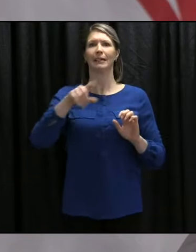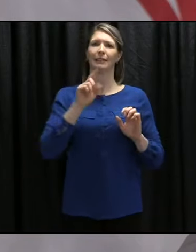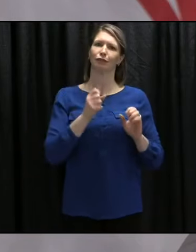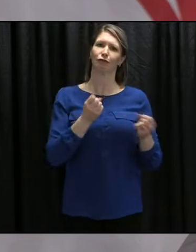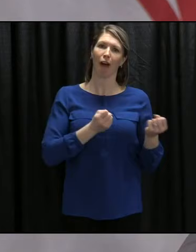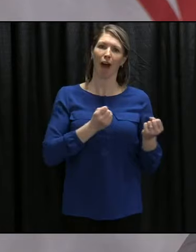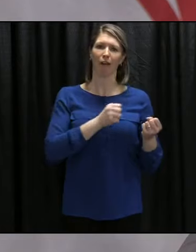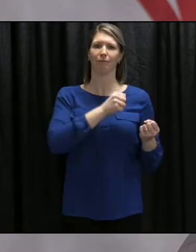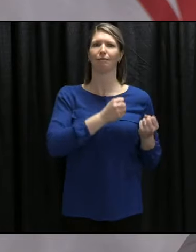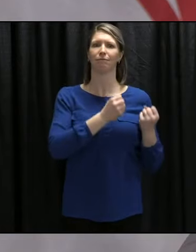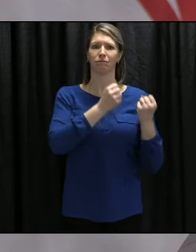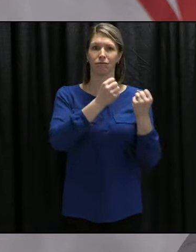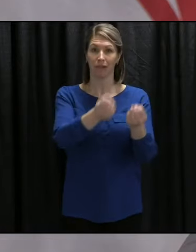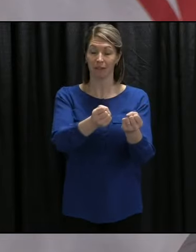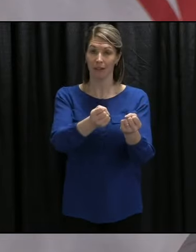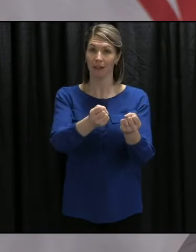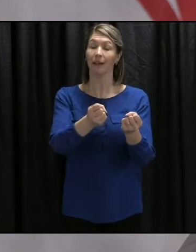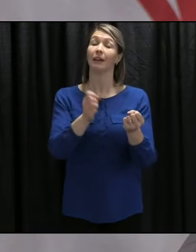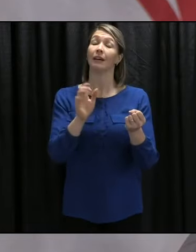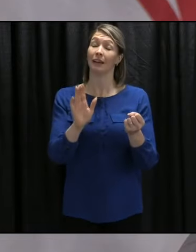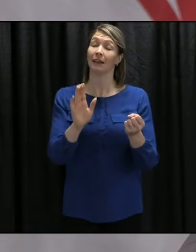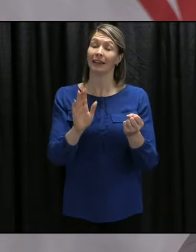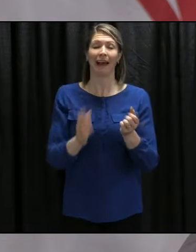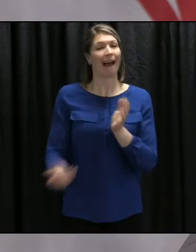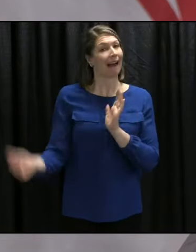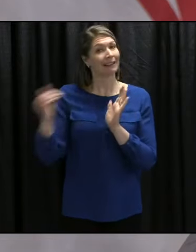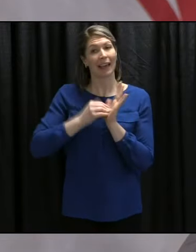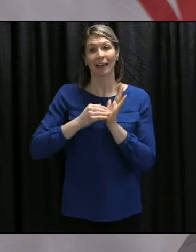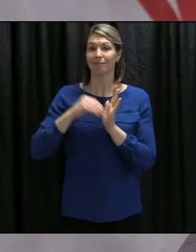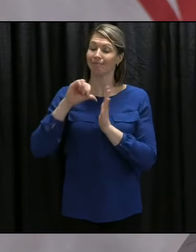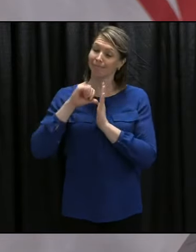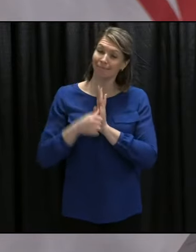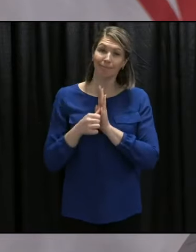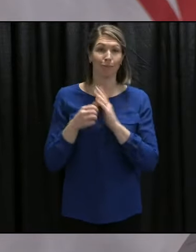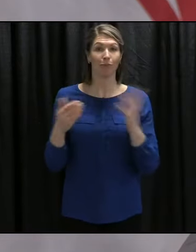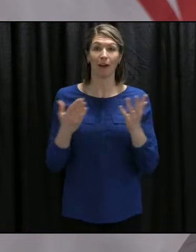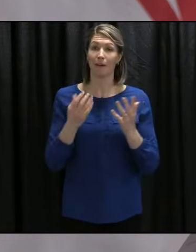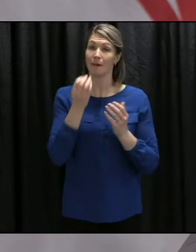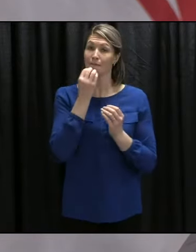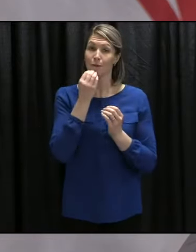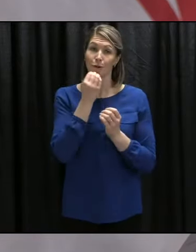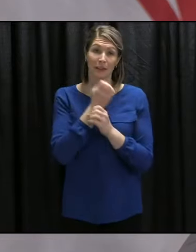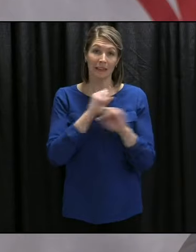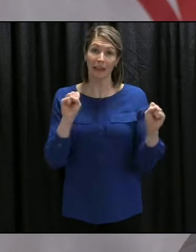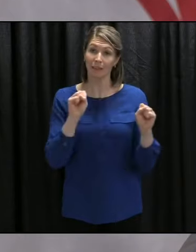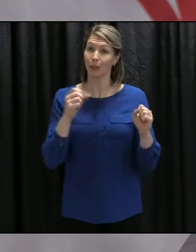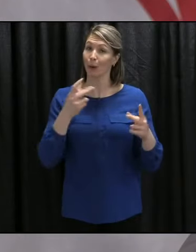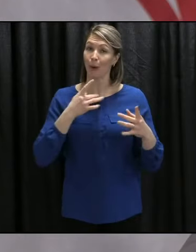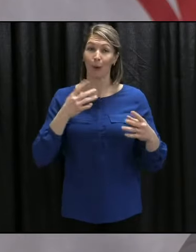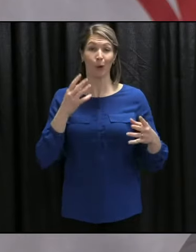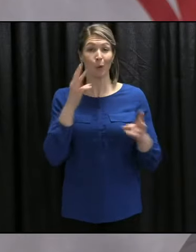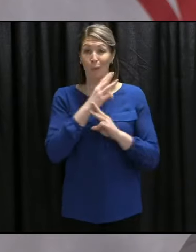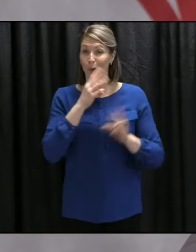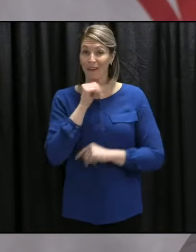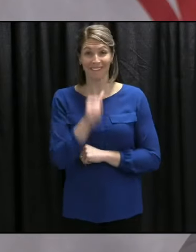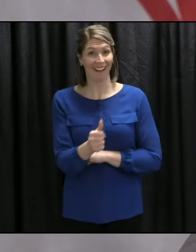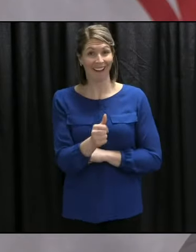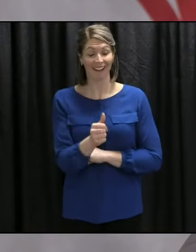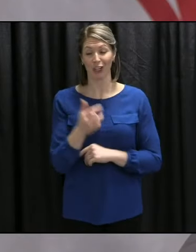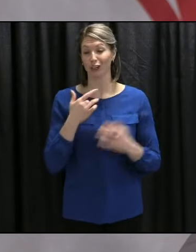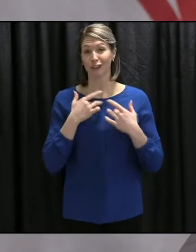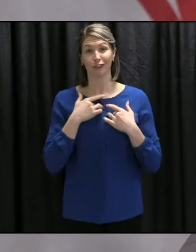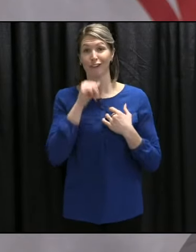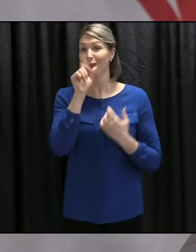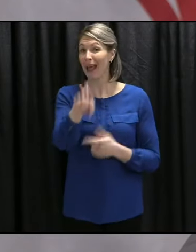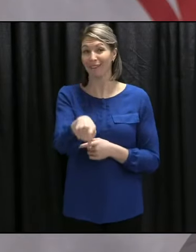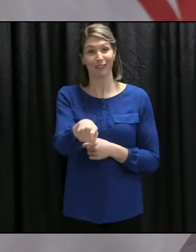comment today to people in this province: you have not to worry about food security. We have, contingency plans either with Marine Atlantic and the trucking industry to make